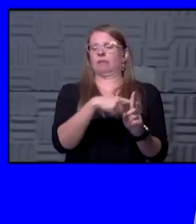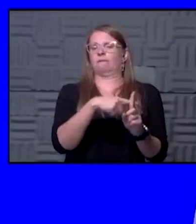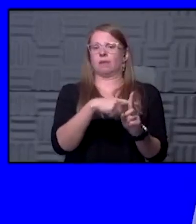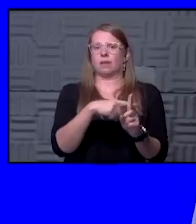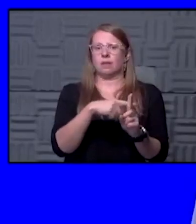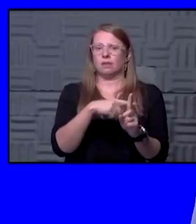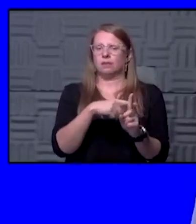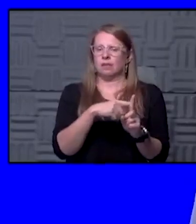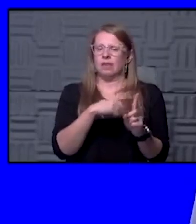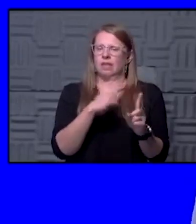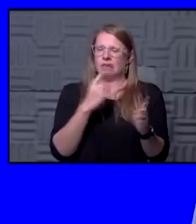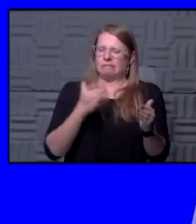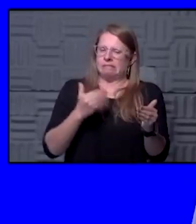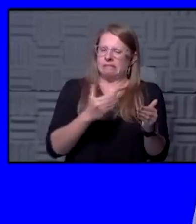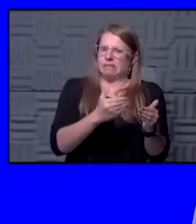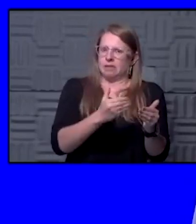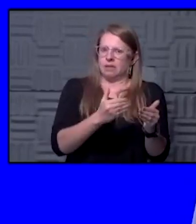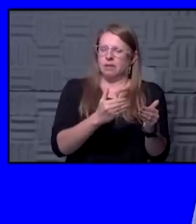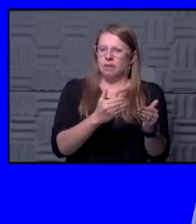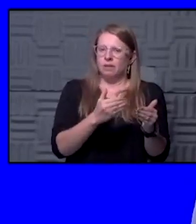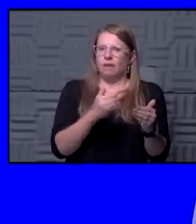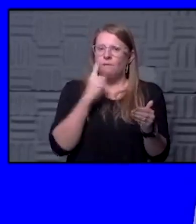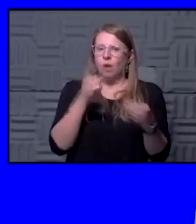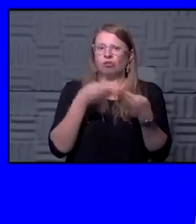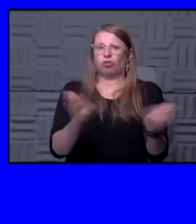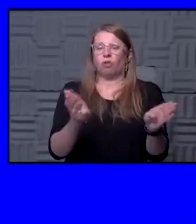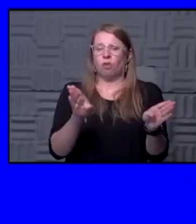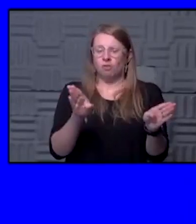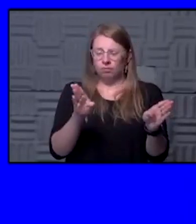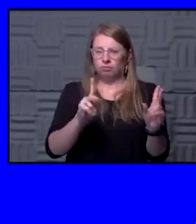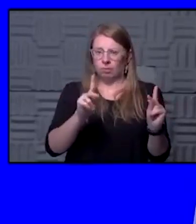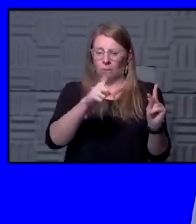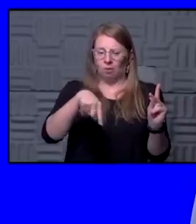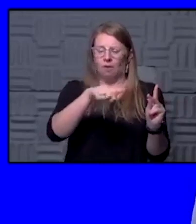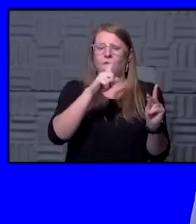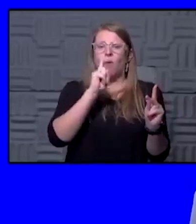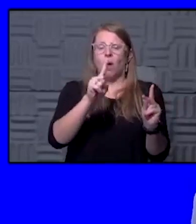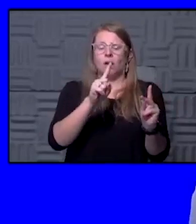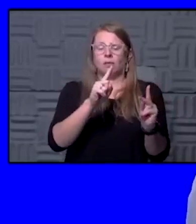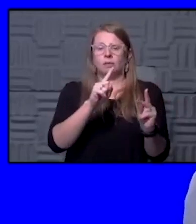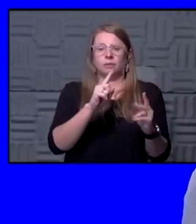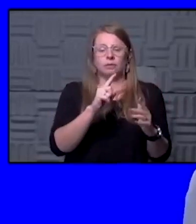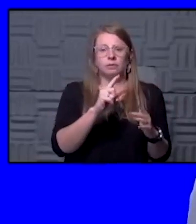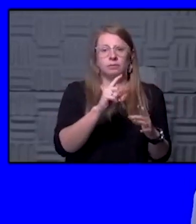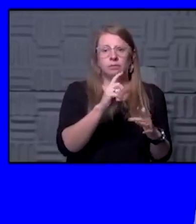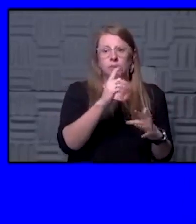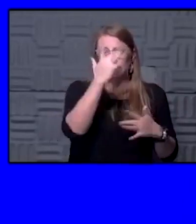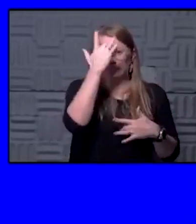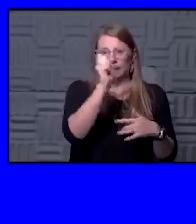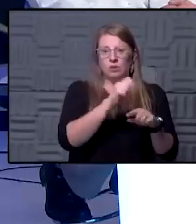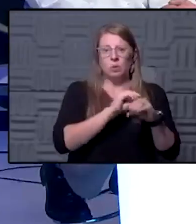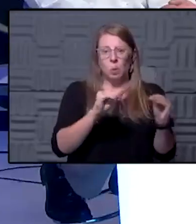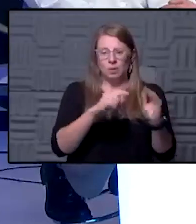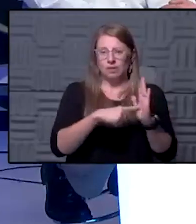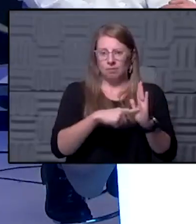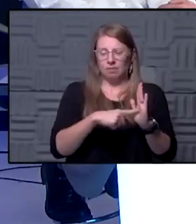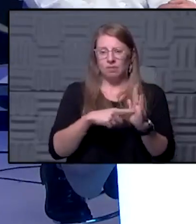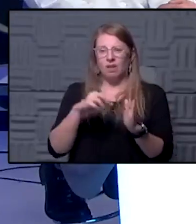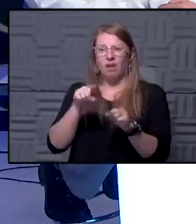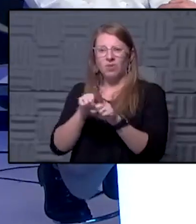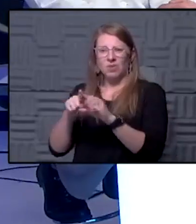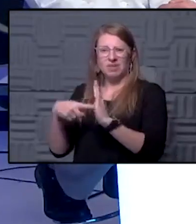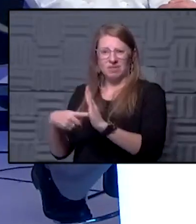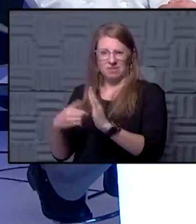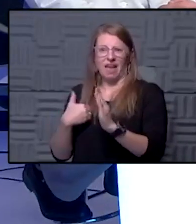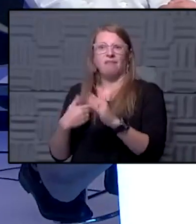I think moving forward, really access for the general public for asymptomatic or symptomatic testing is going to be very important. Yeah. Pastor Brady,